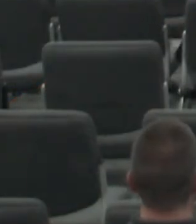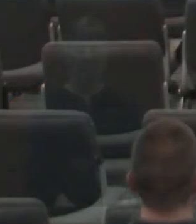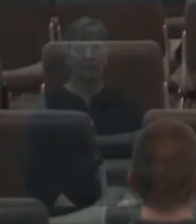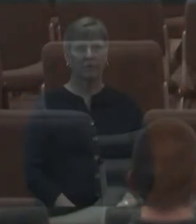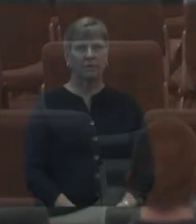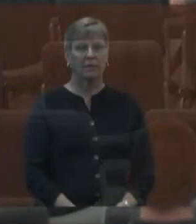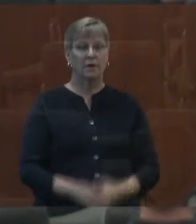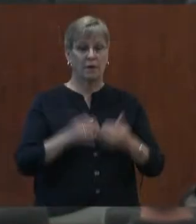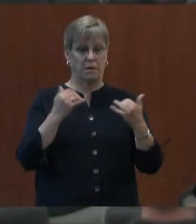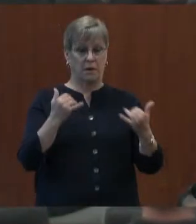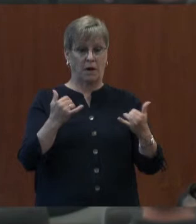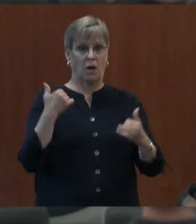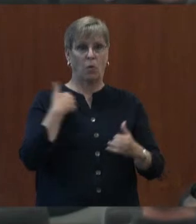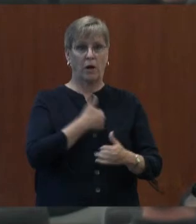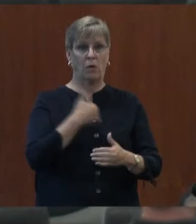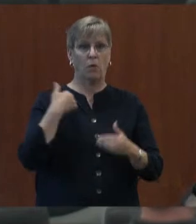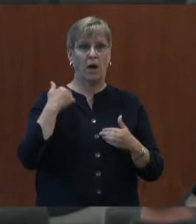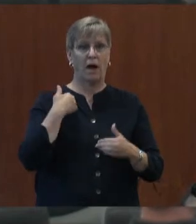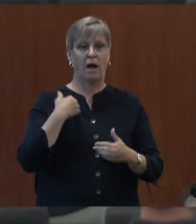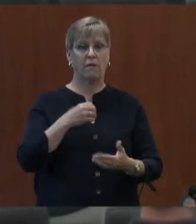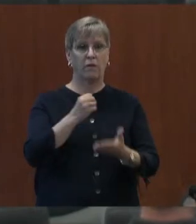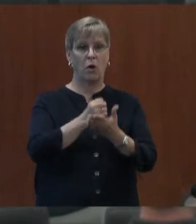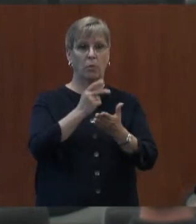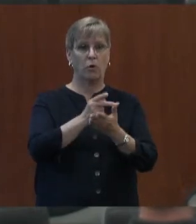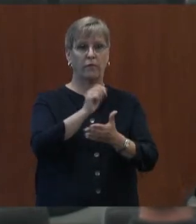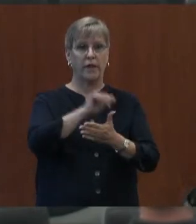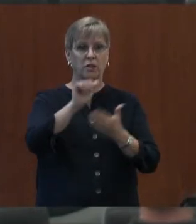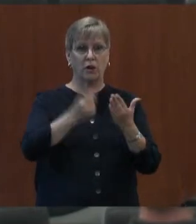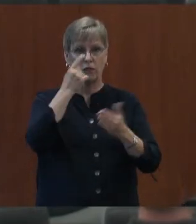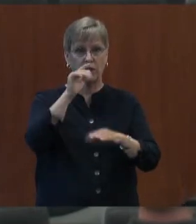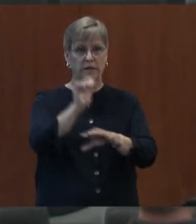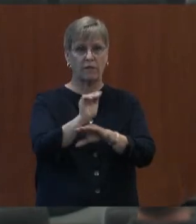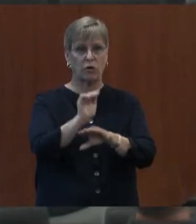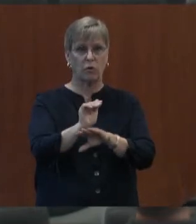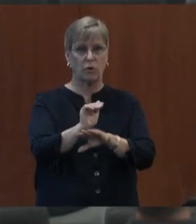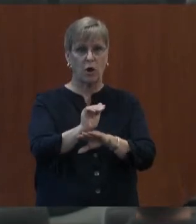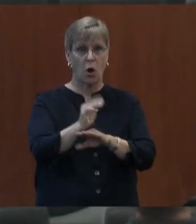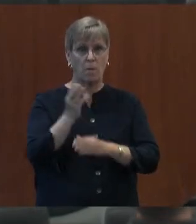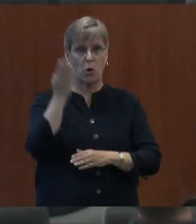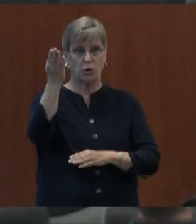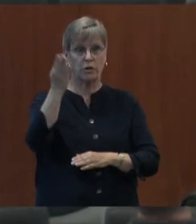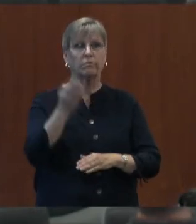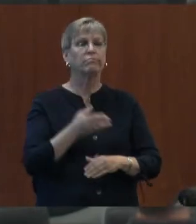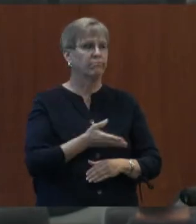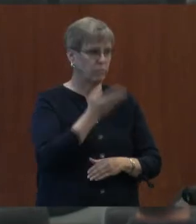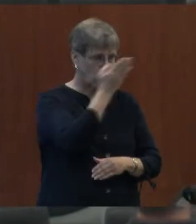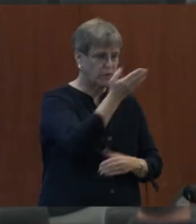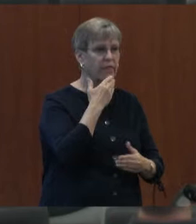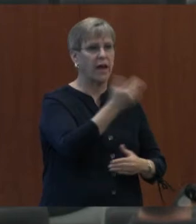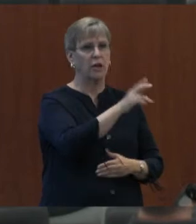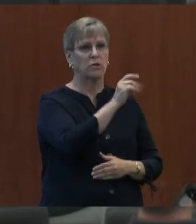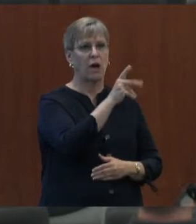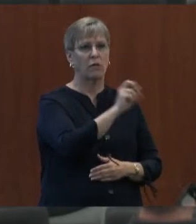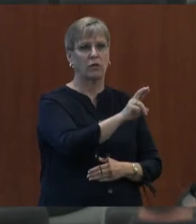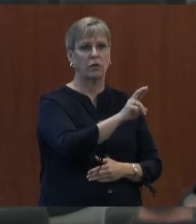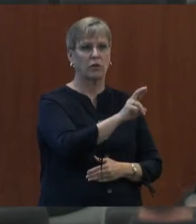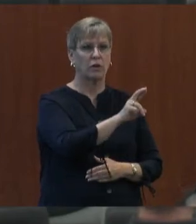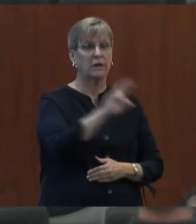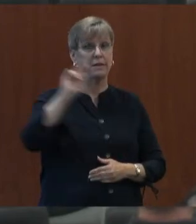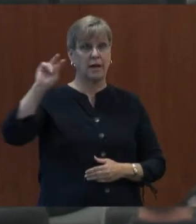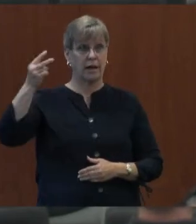This time we will have approval of the agenda for this afternoon. Is there a motion, please? Thank you, Mr. Stauffer. Is there a second?